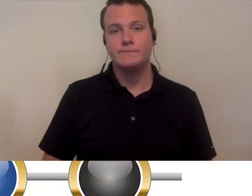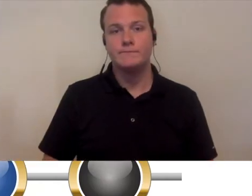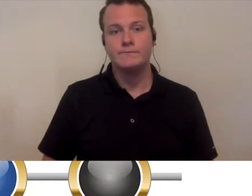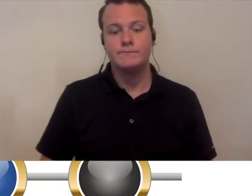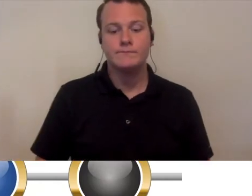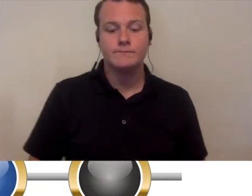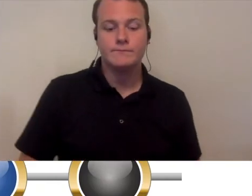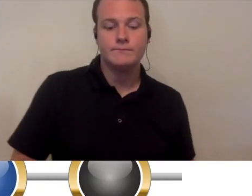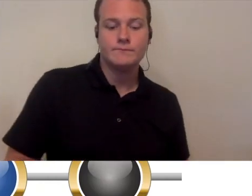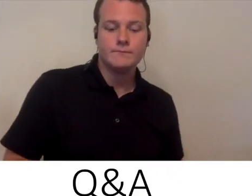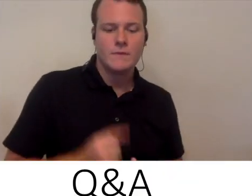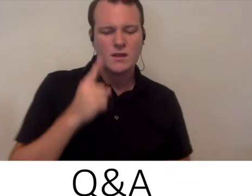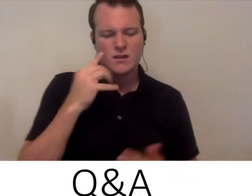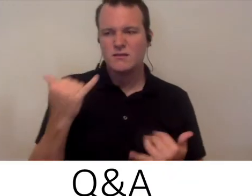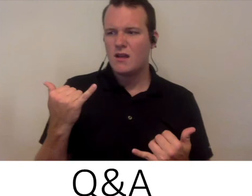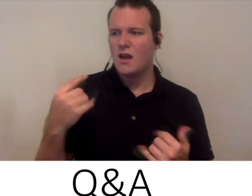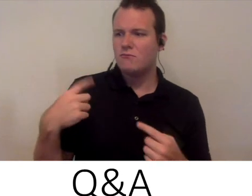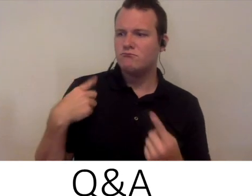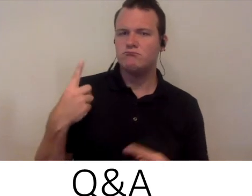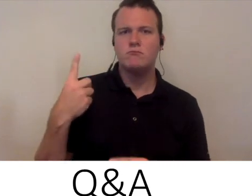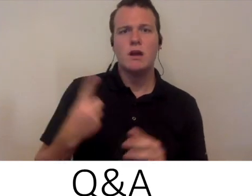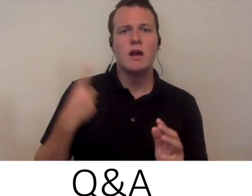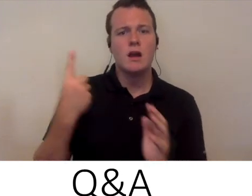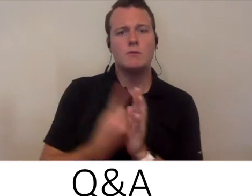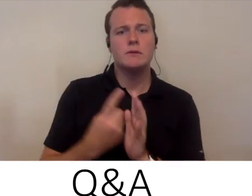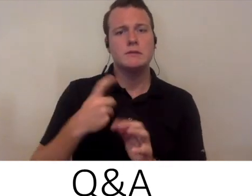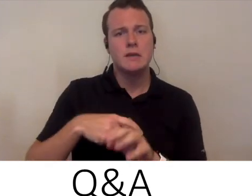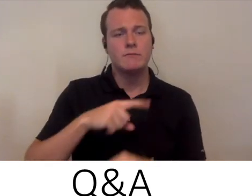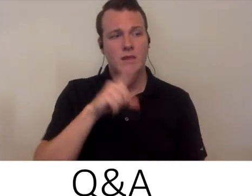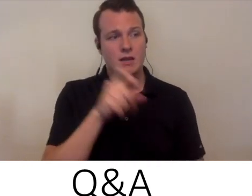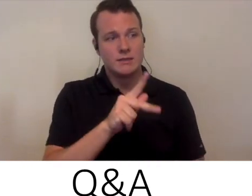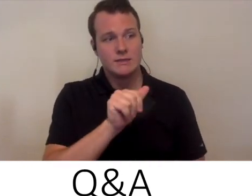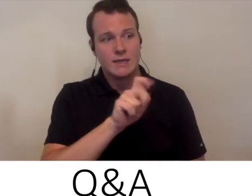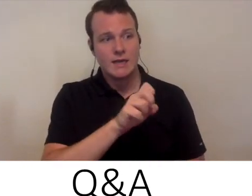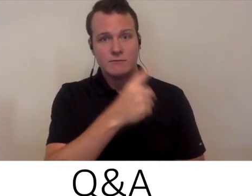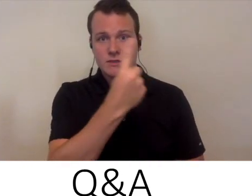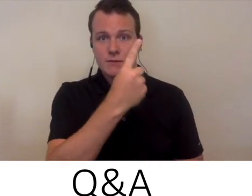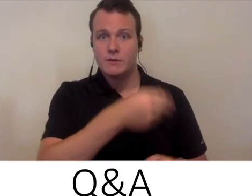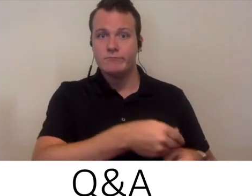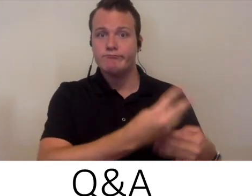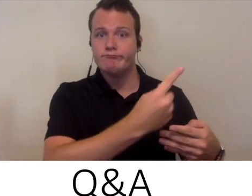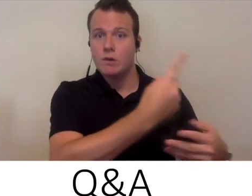we've taken about an hour. Kate, is there any questions that anyone has?